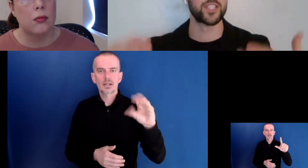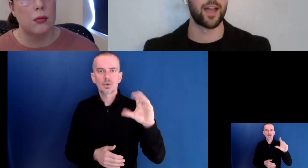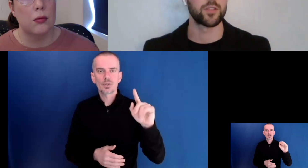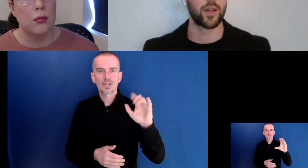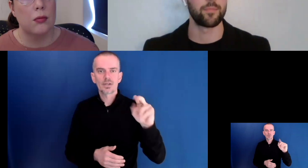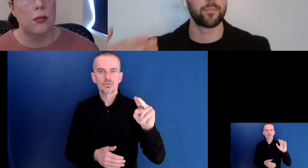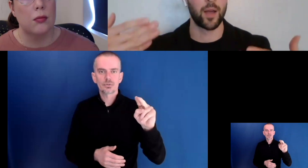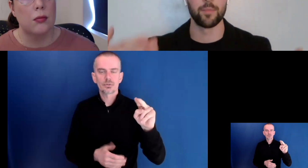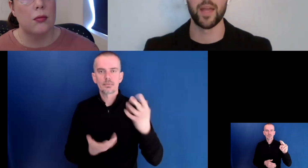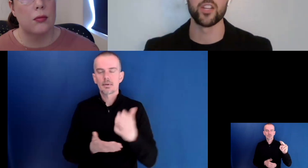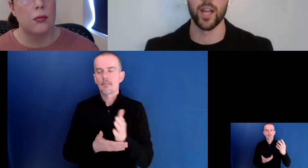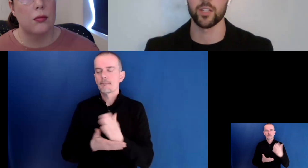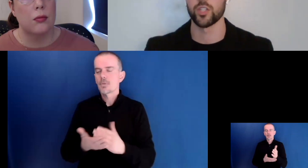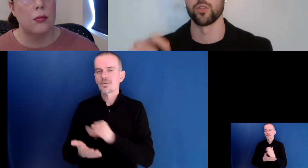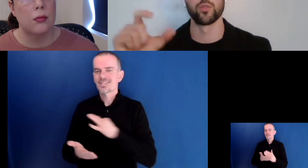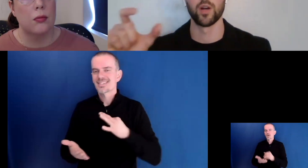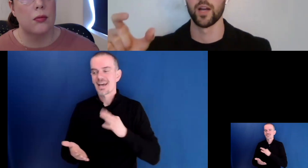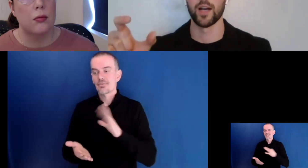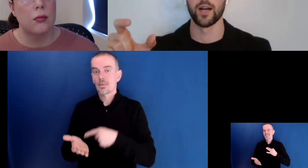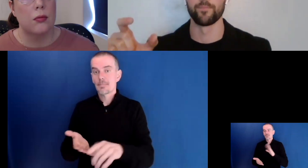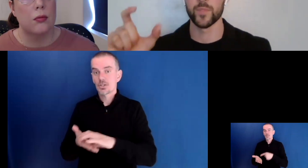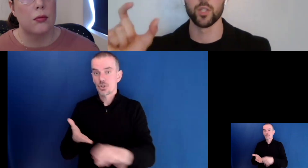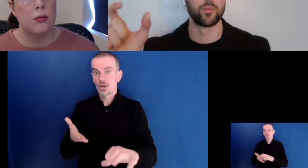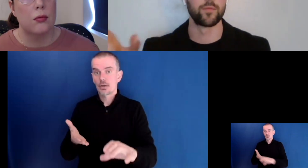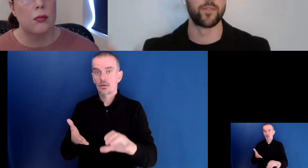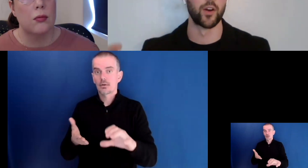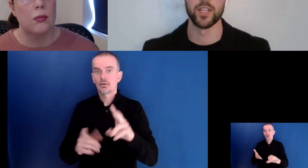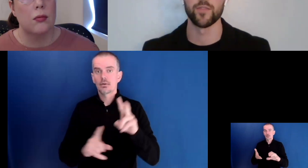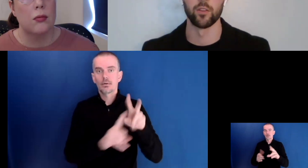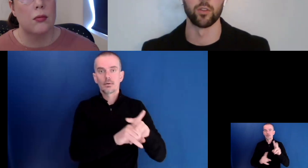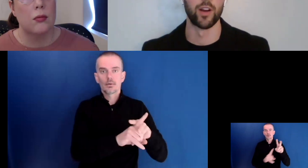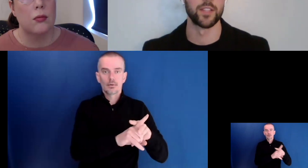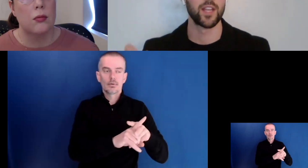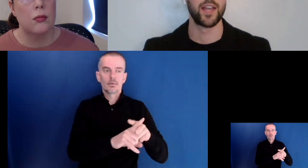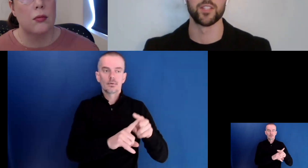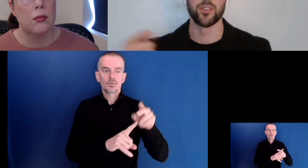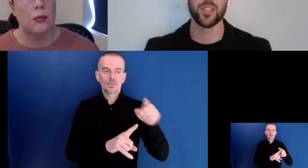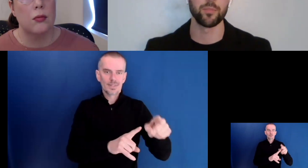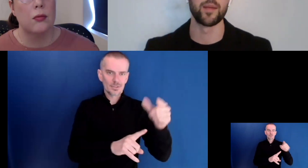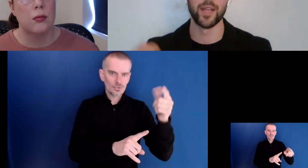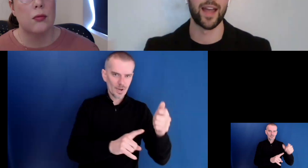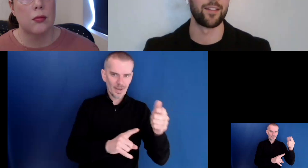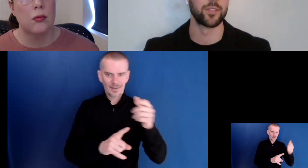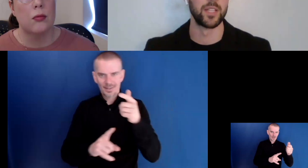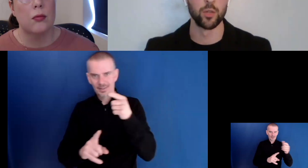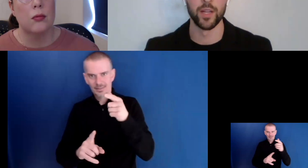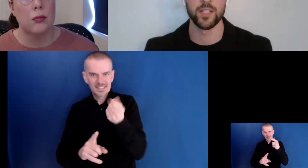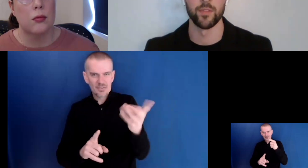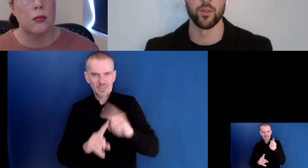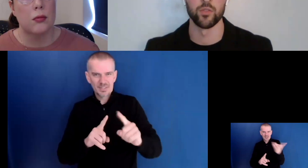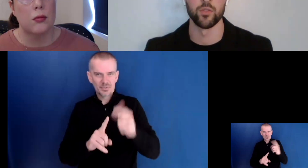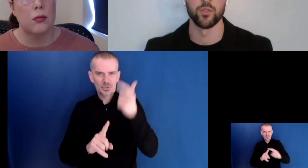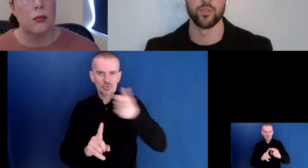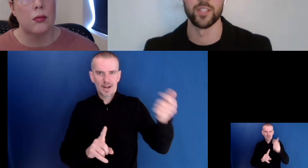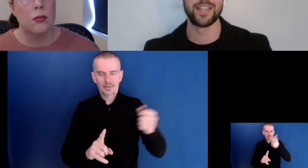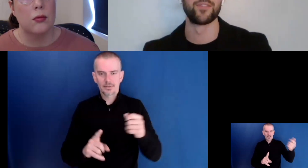portion of a staff's paycheck to various federal grants, and so you're still maybe going to have to be doing some